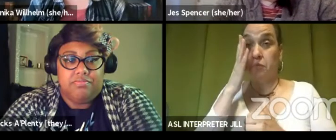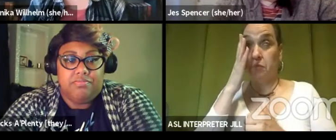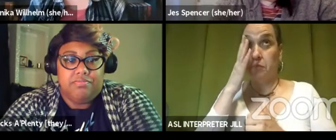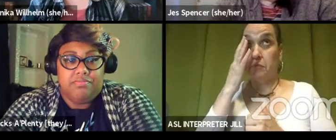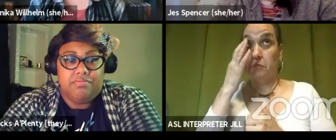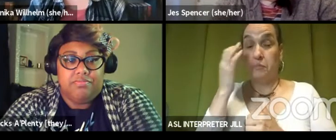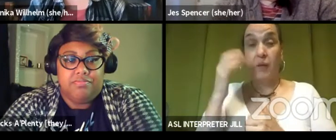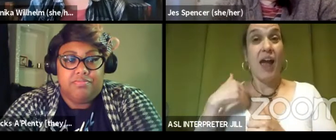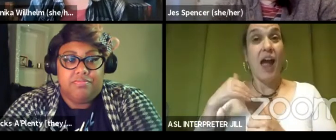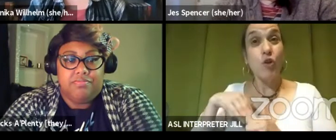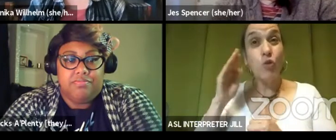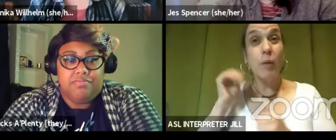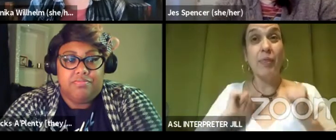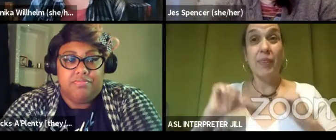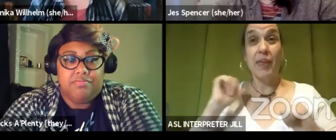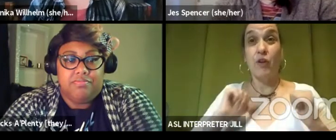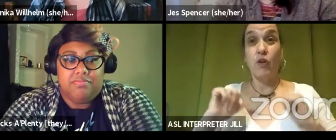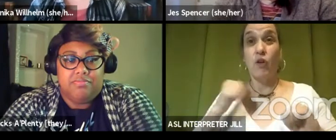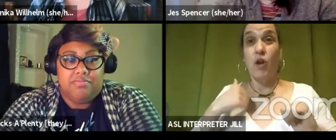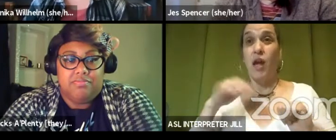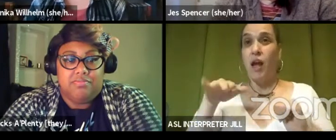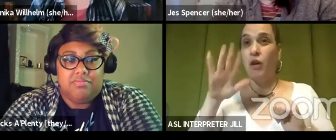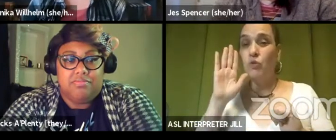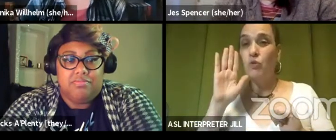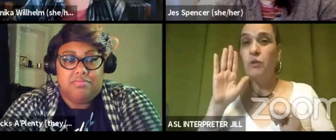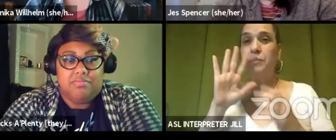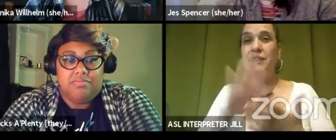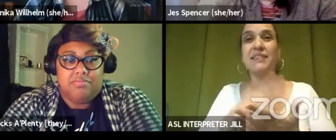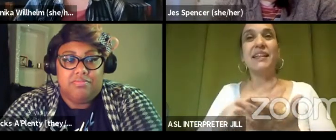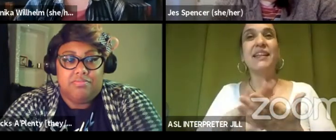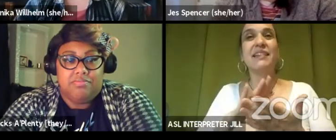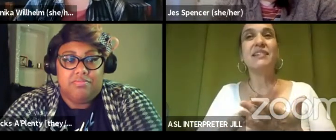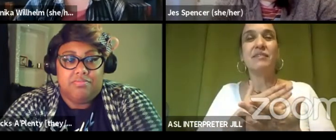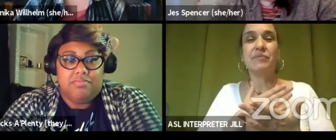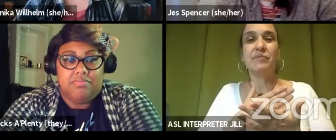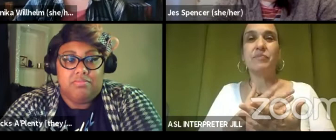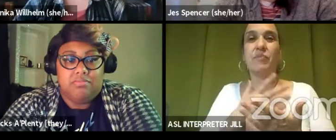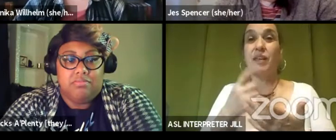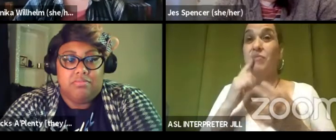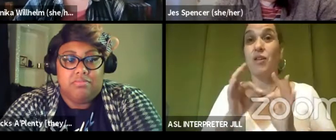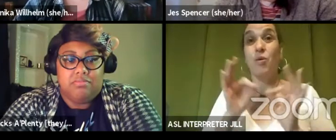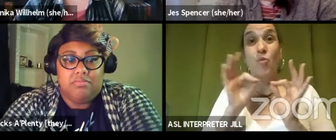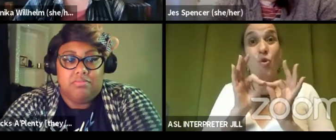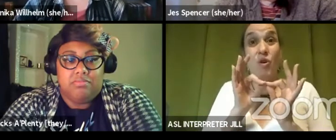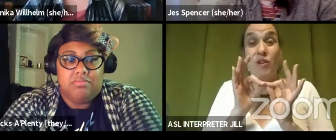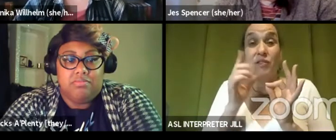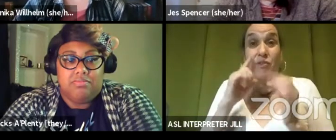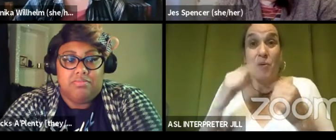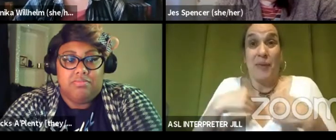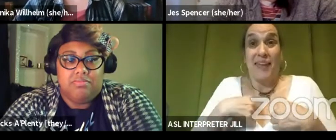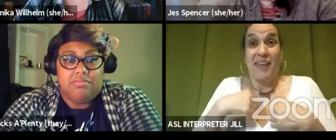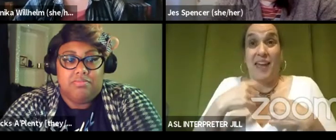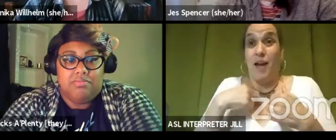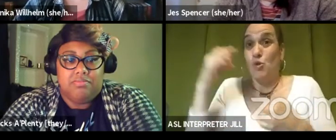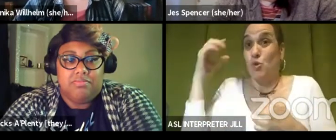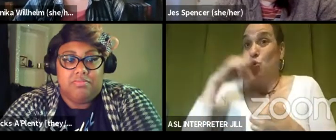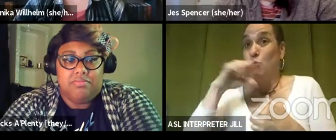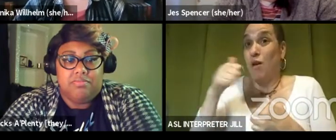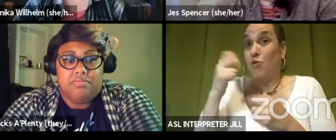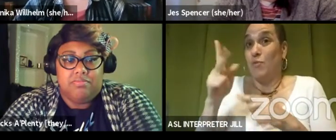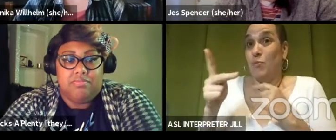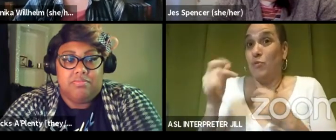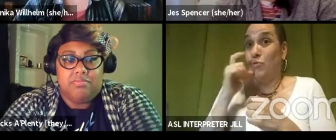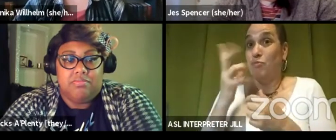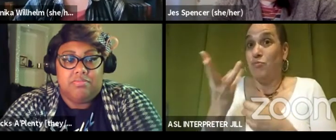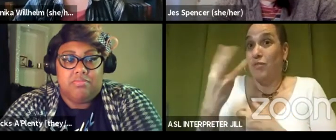up in theater, I grew up singing musicals. It's important to me. So I assume that anyone that's in it, it's important to